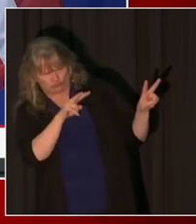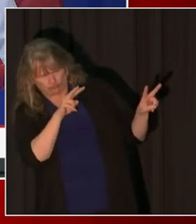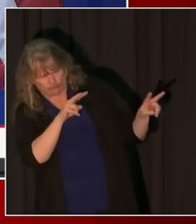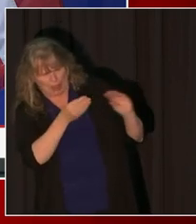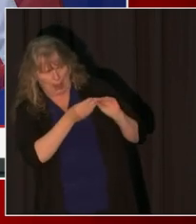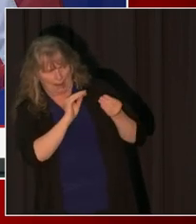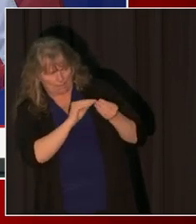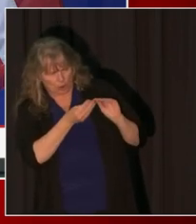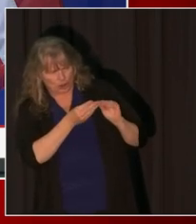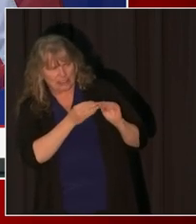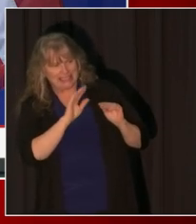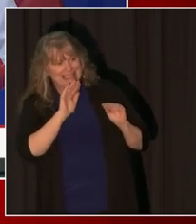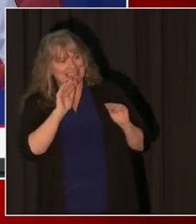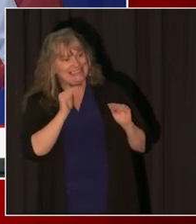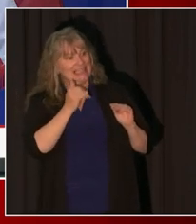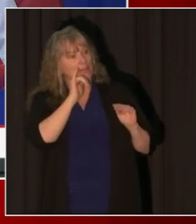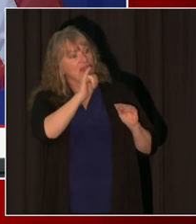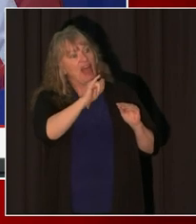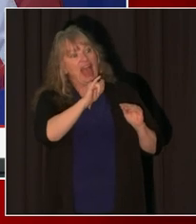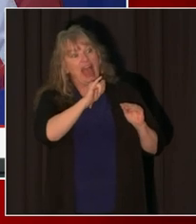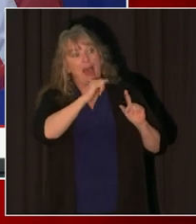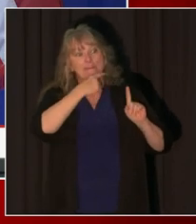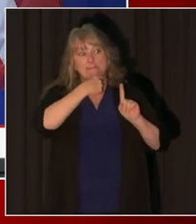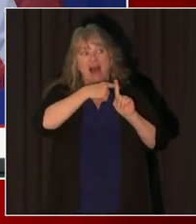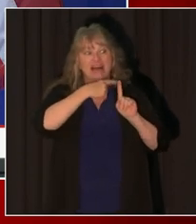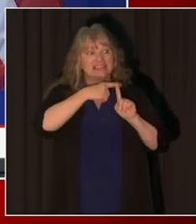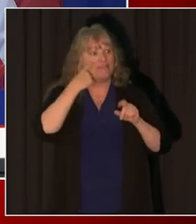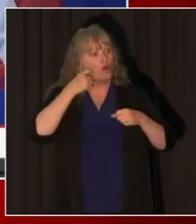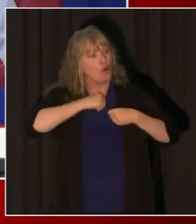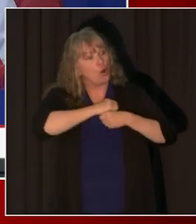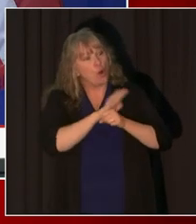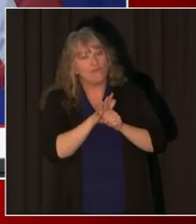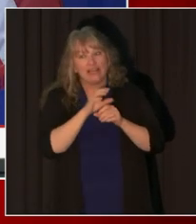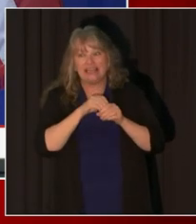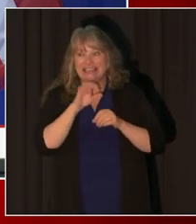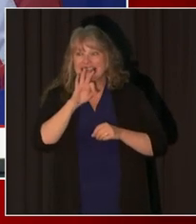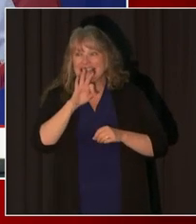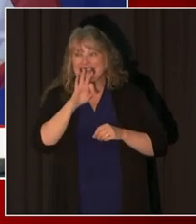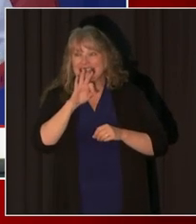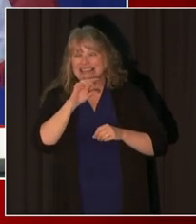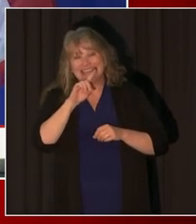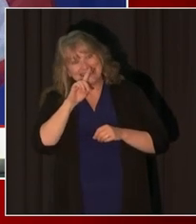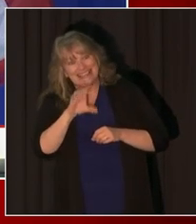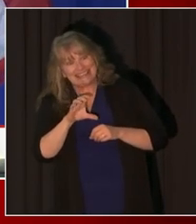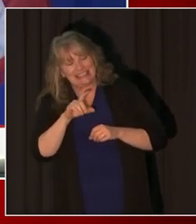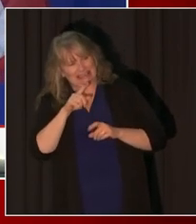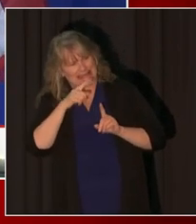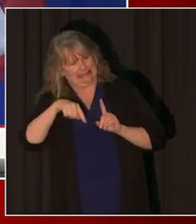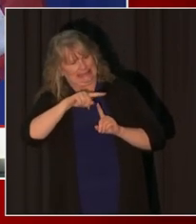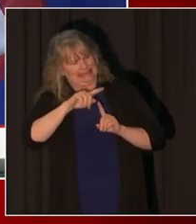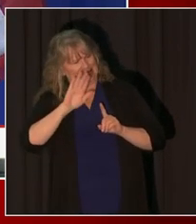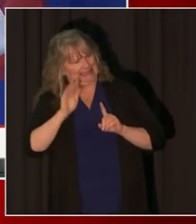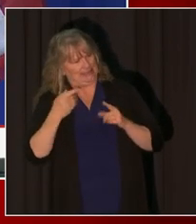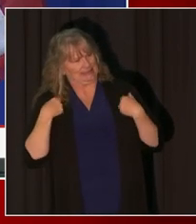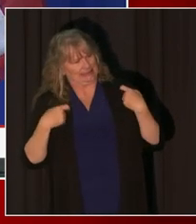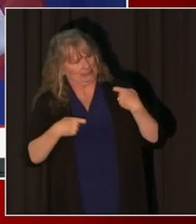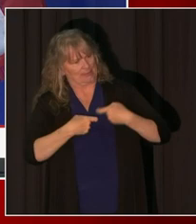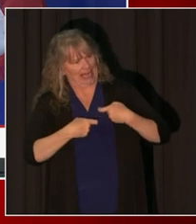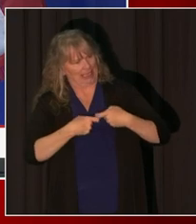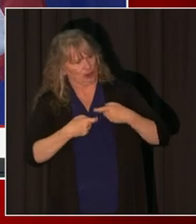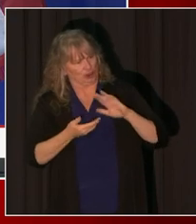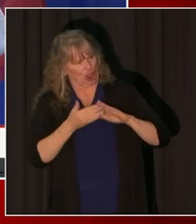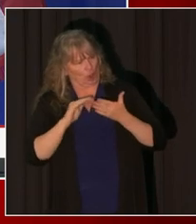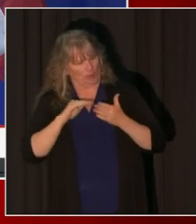that the highest rate of positive for COVID in DC was probably the Hispanic community, looking at Columbia Heights and I think 16th Street